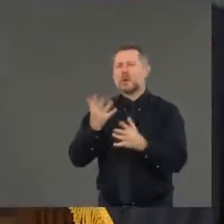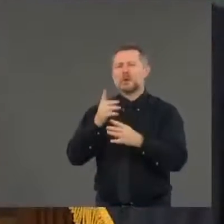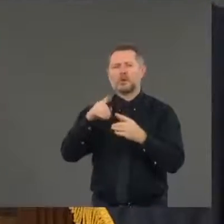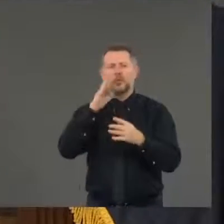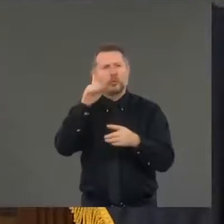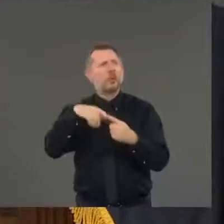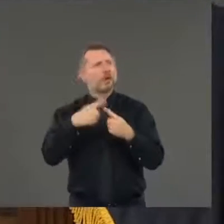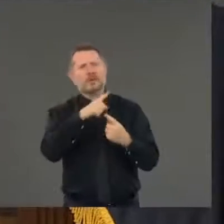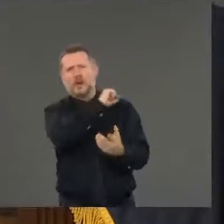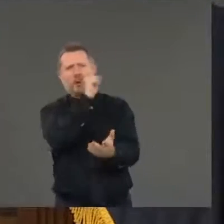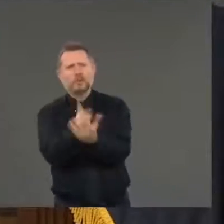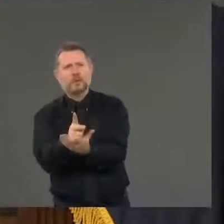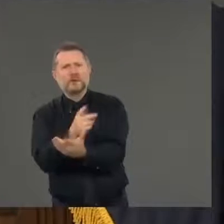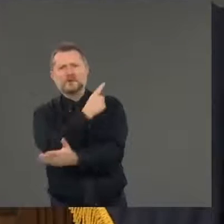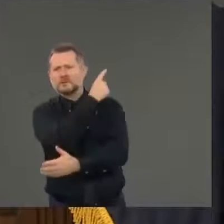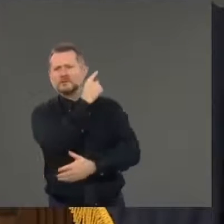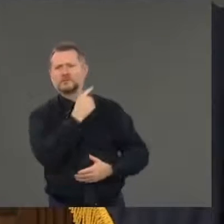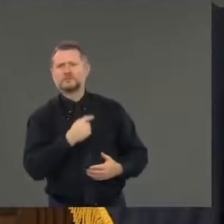Look,